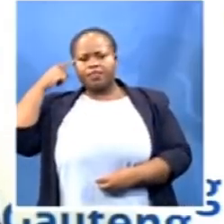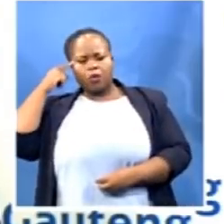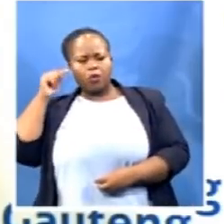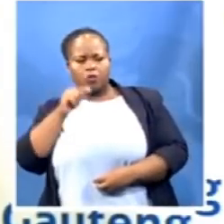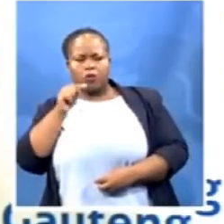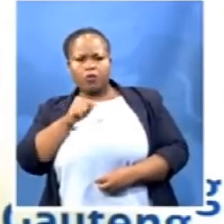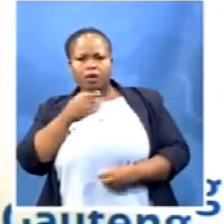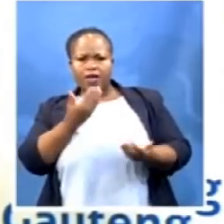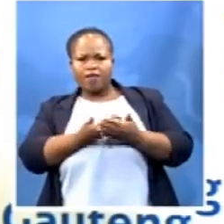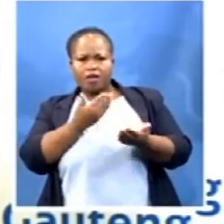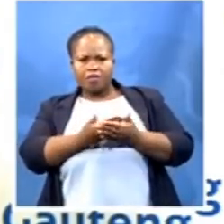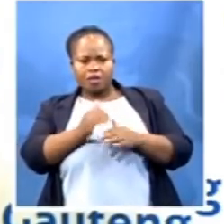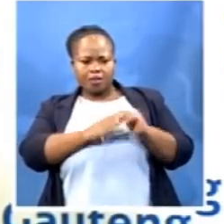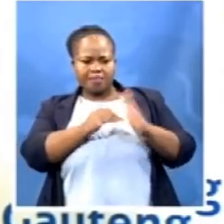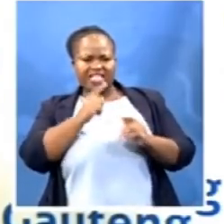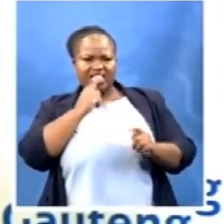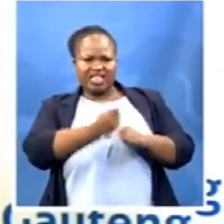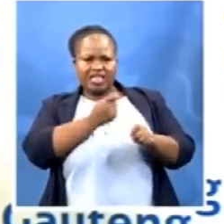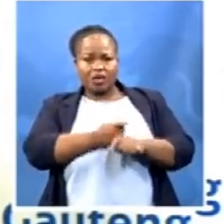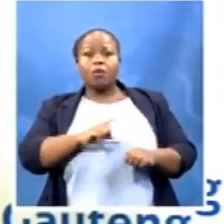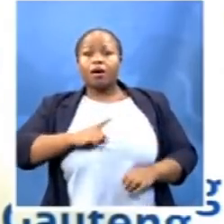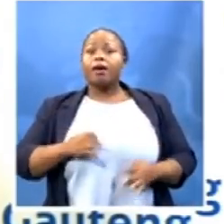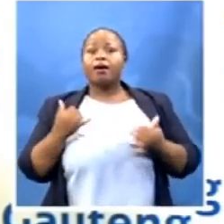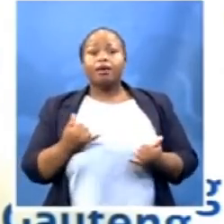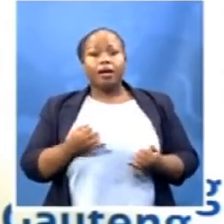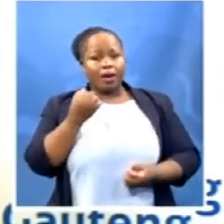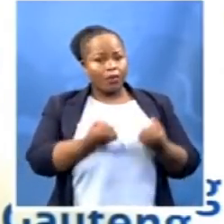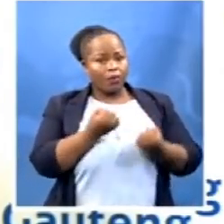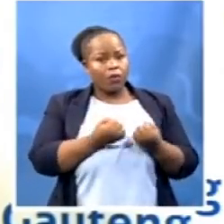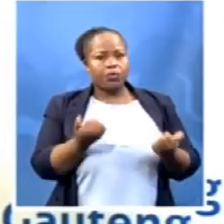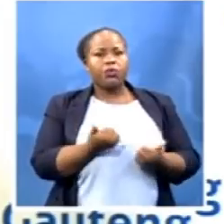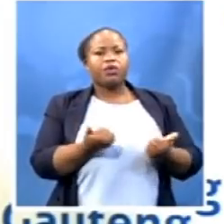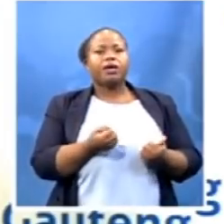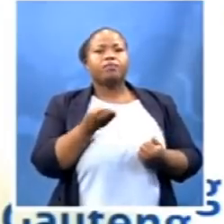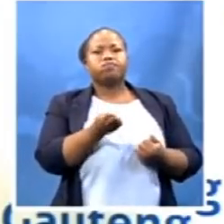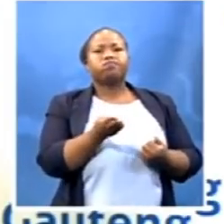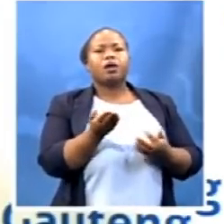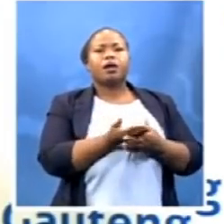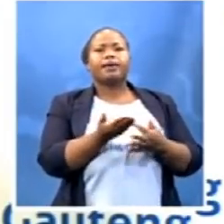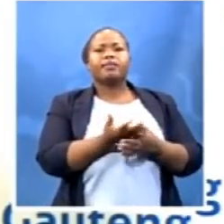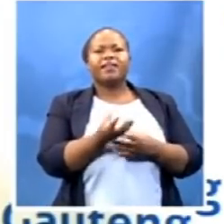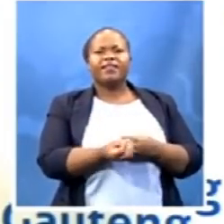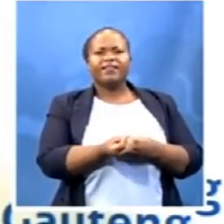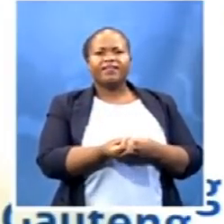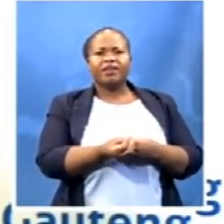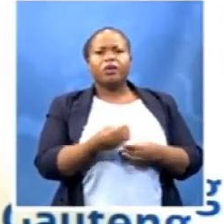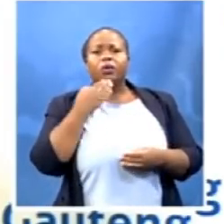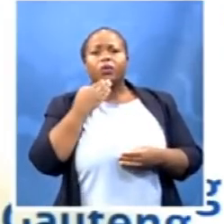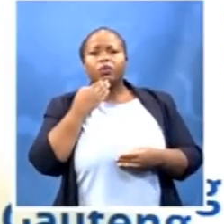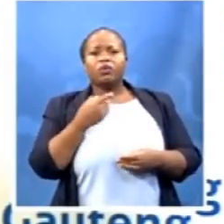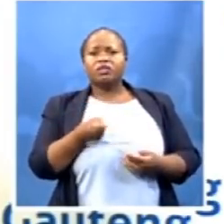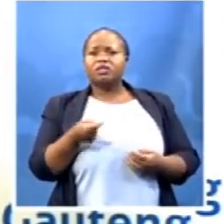court case, as you have already said, Nontombi. Who's funding that court case? Who's funding?